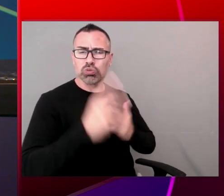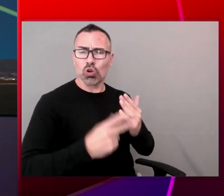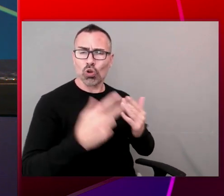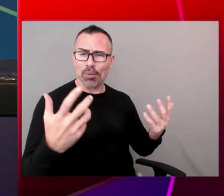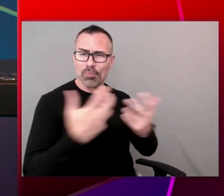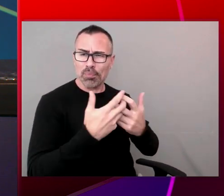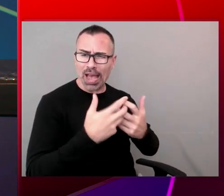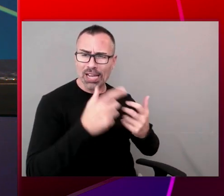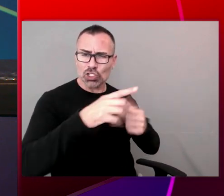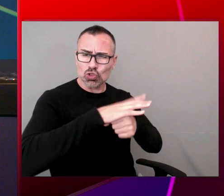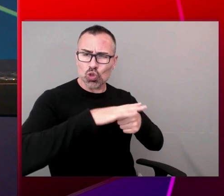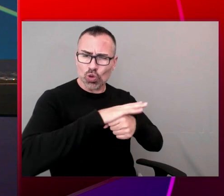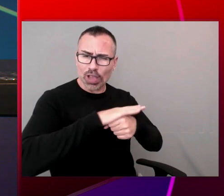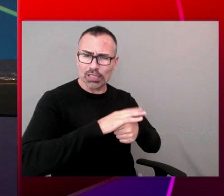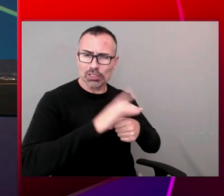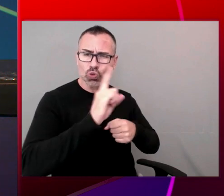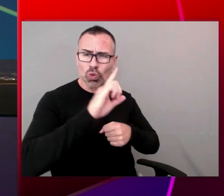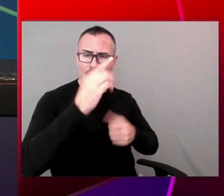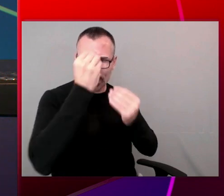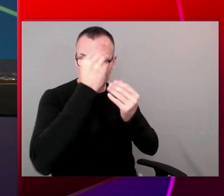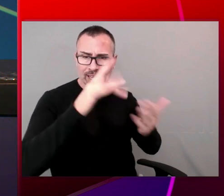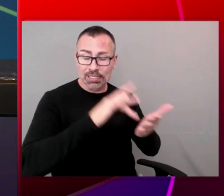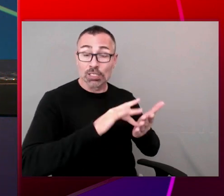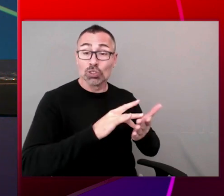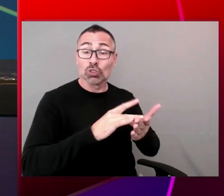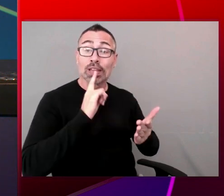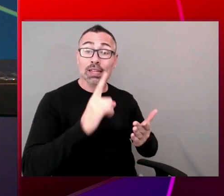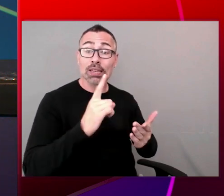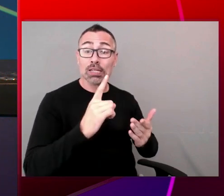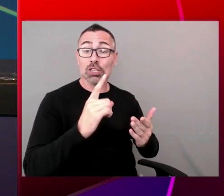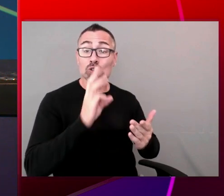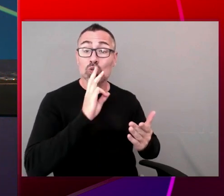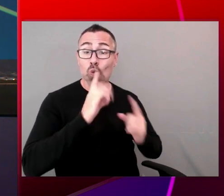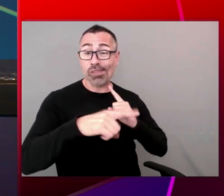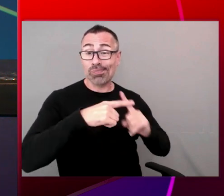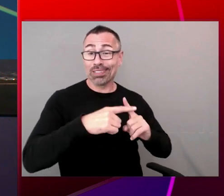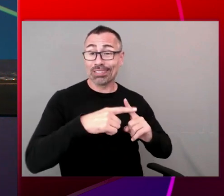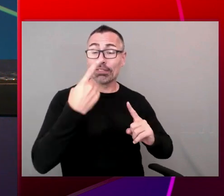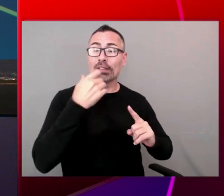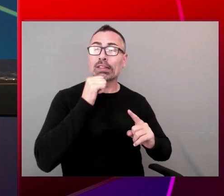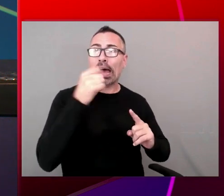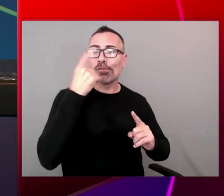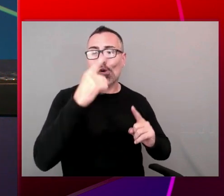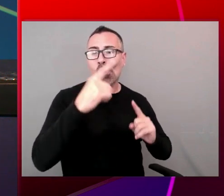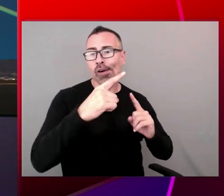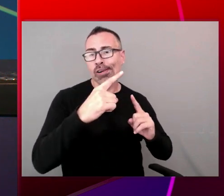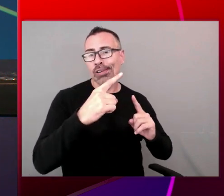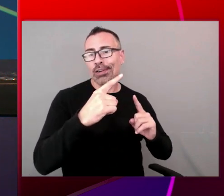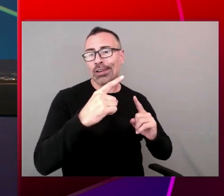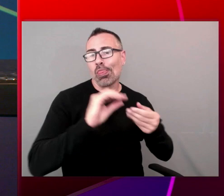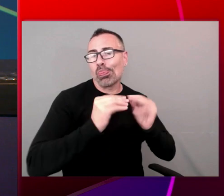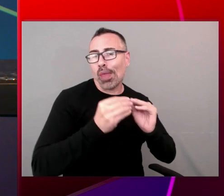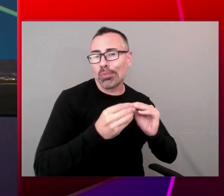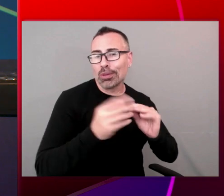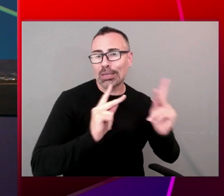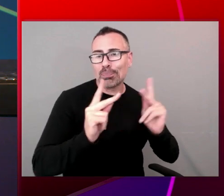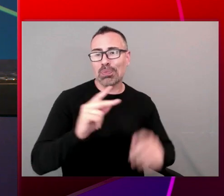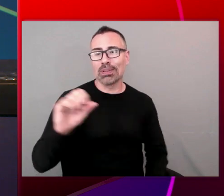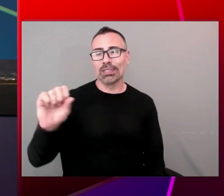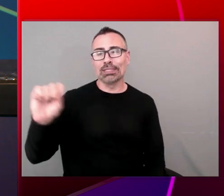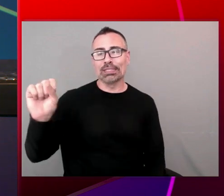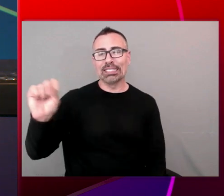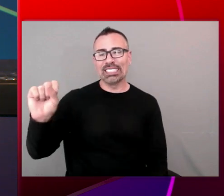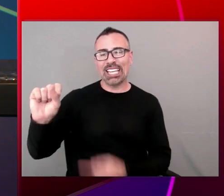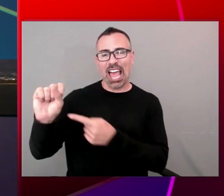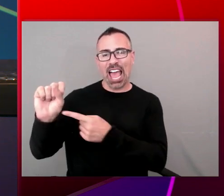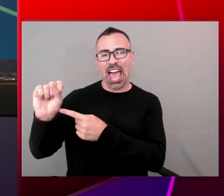being water positive, not just for some metric that people back in Seattle are like focusing on, but water positive for that